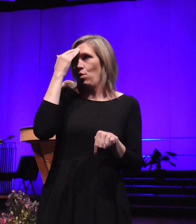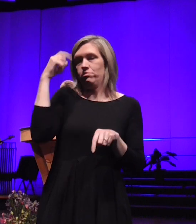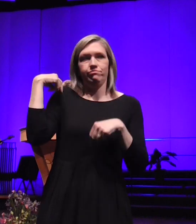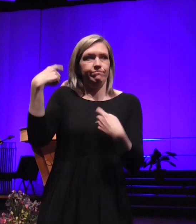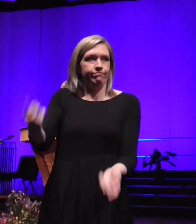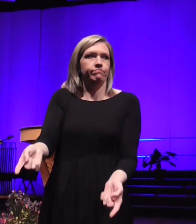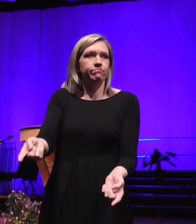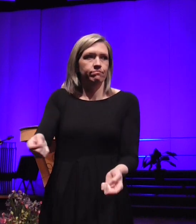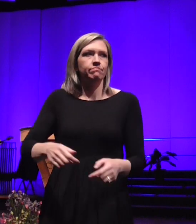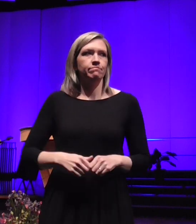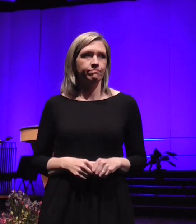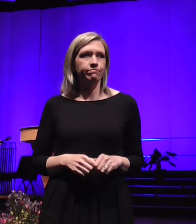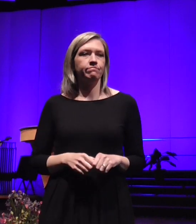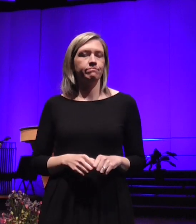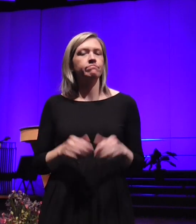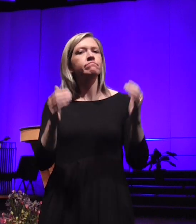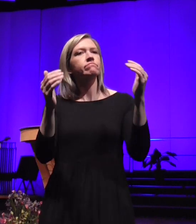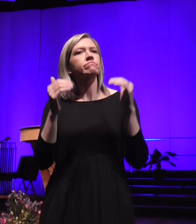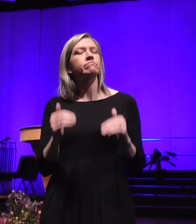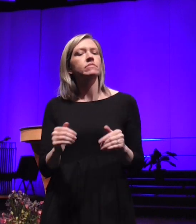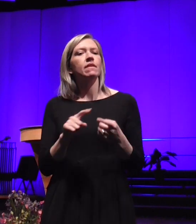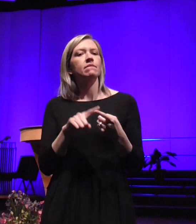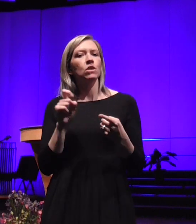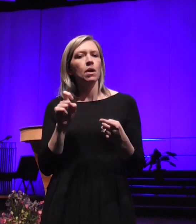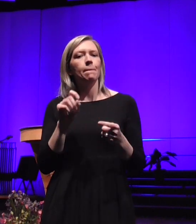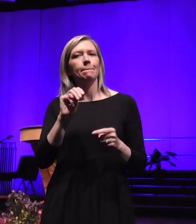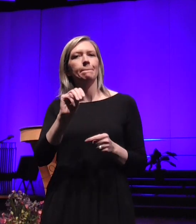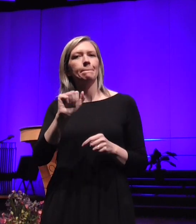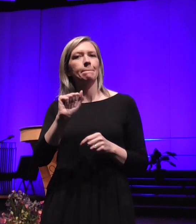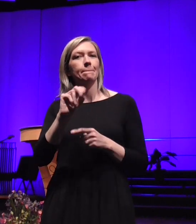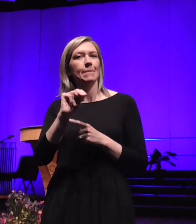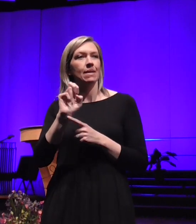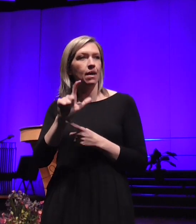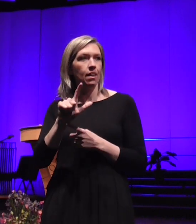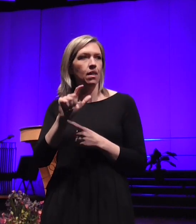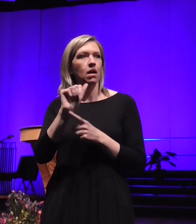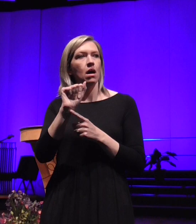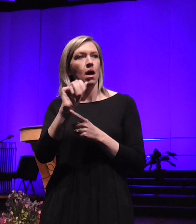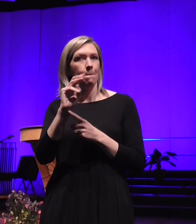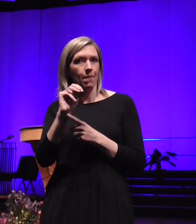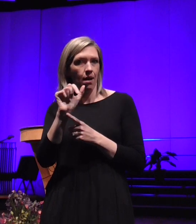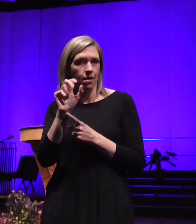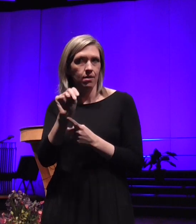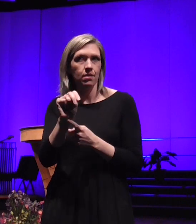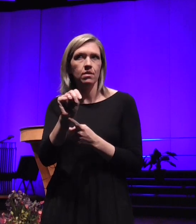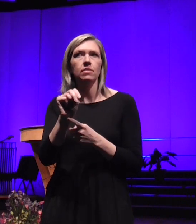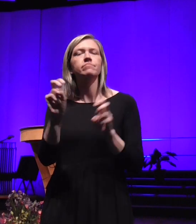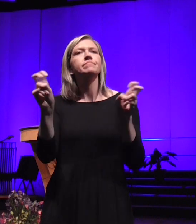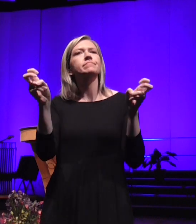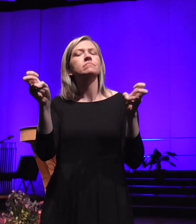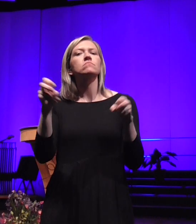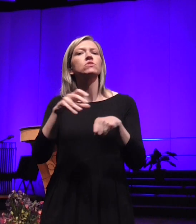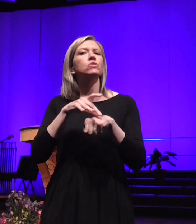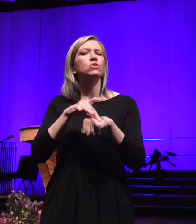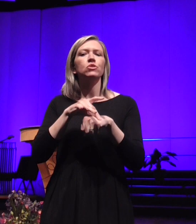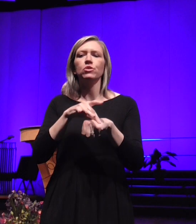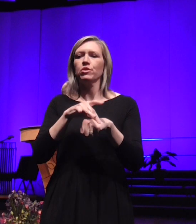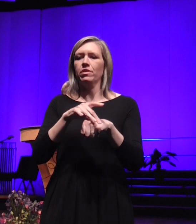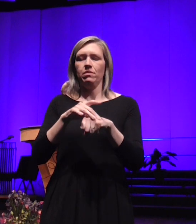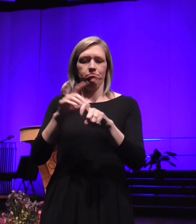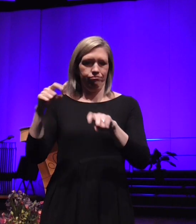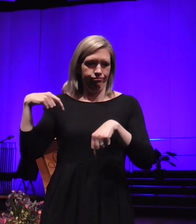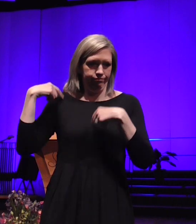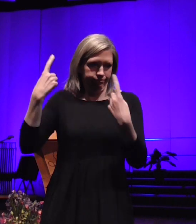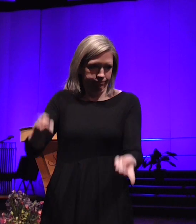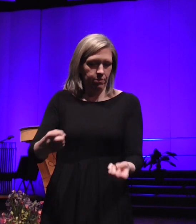known. And from Manal Aman. Earth has long